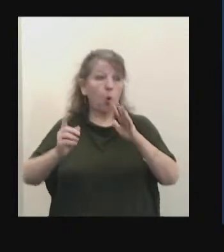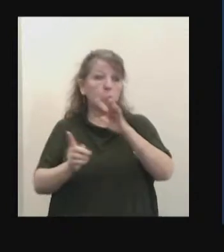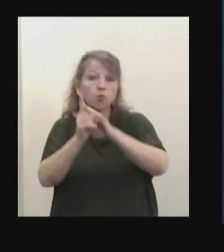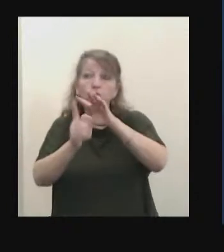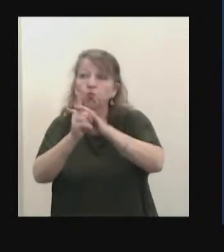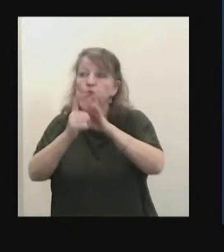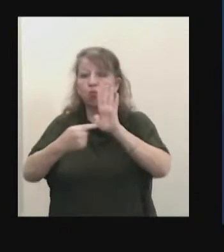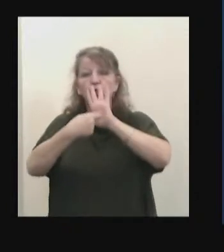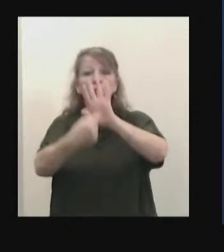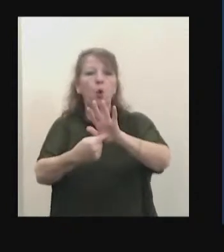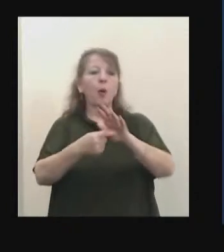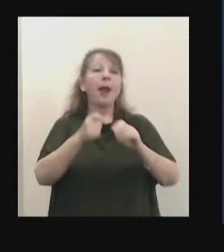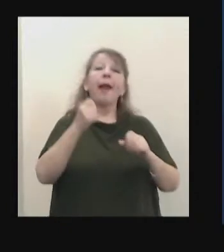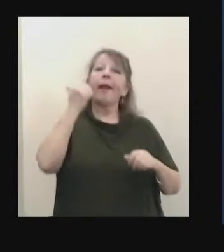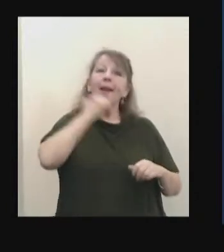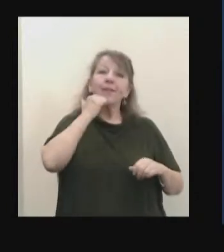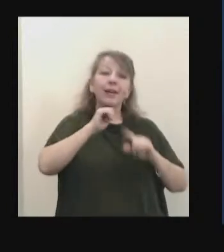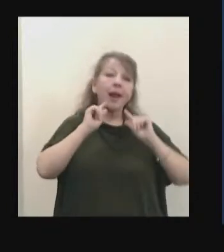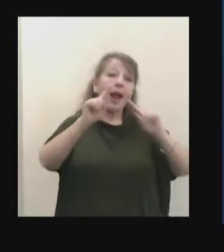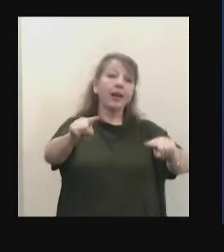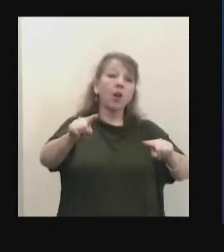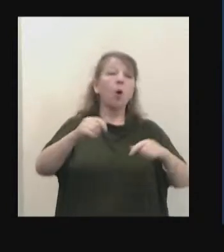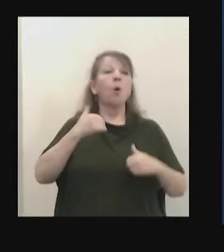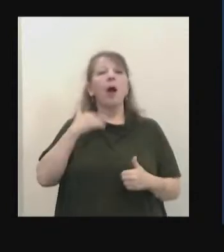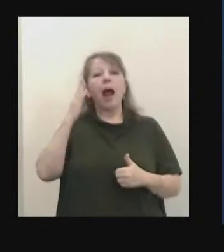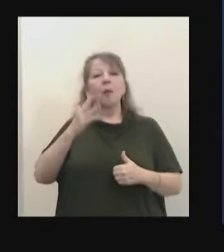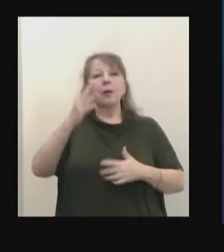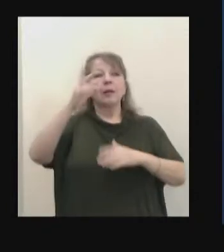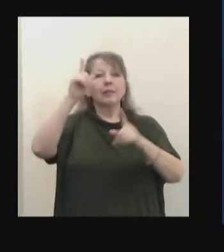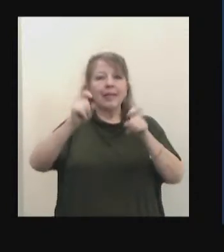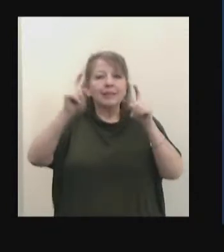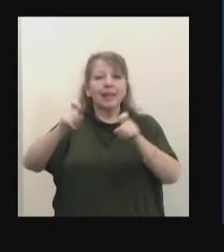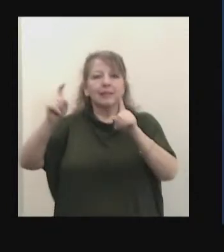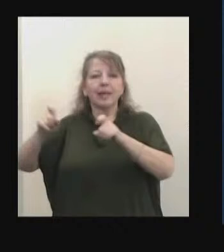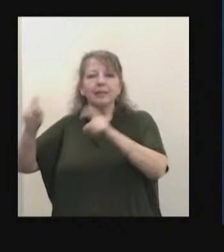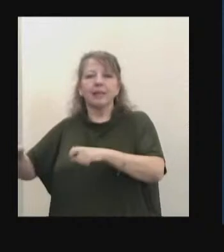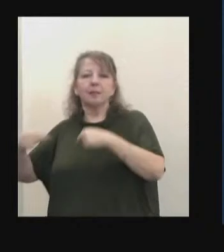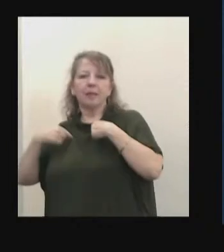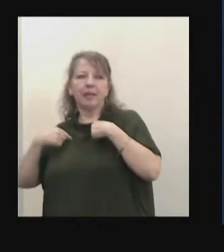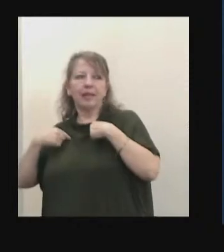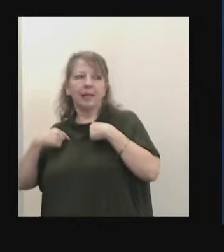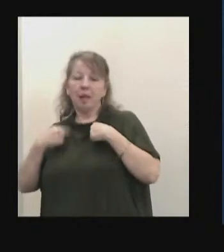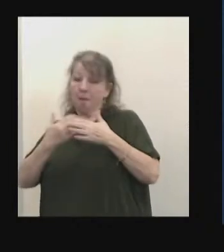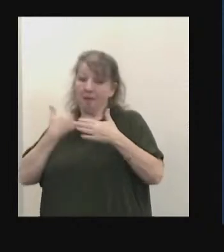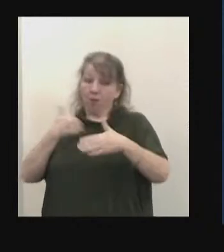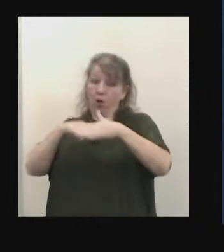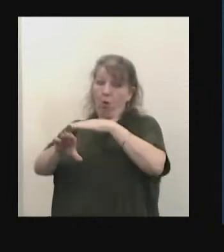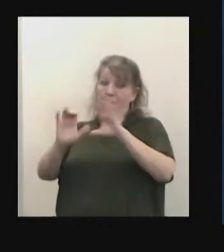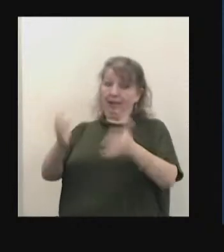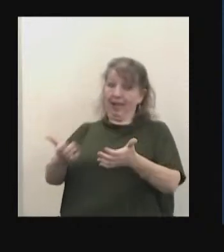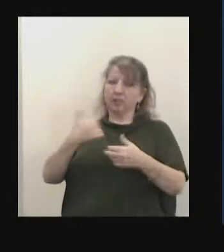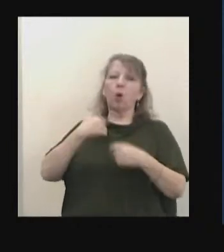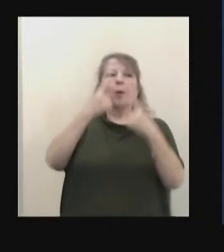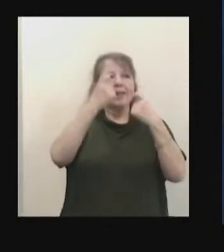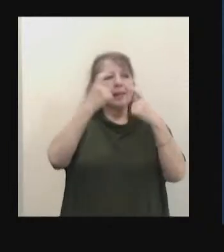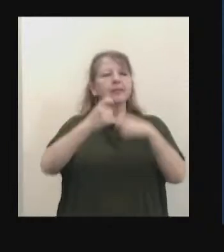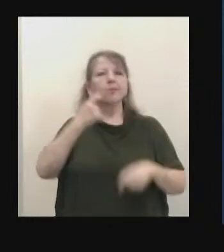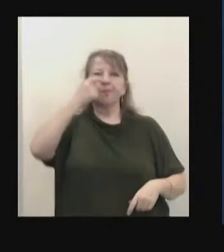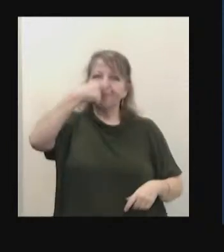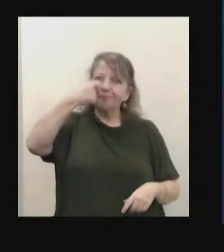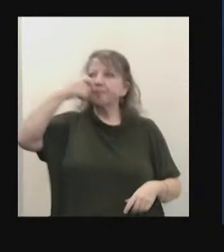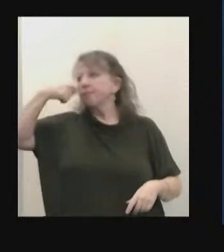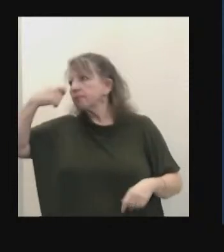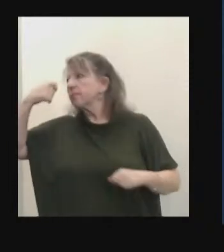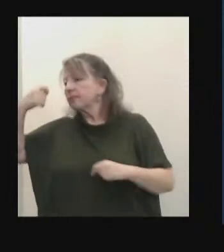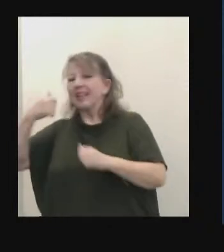single day during their quarantine period, so serial testing, before they walk into the classroom, we know what their status is, they will be able